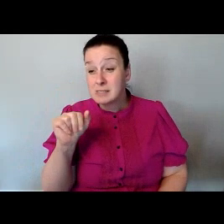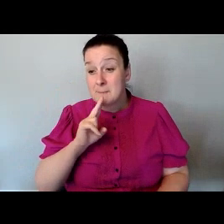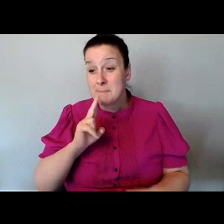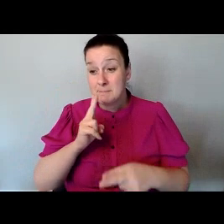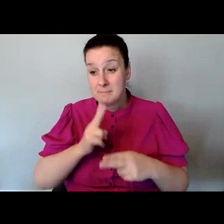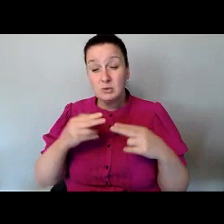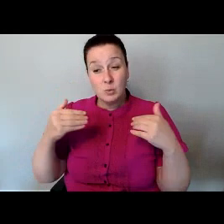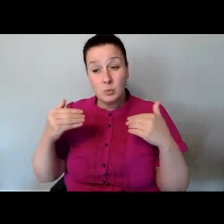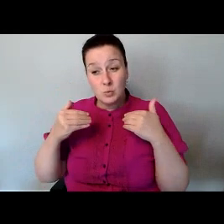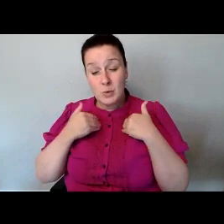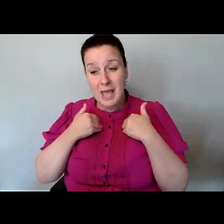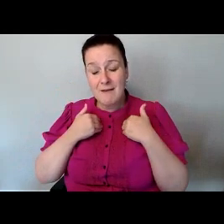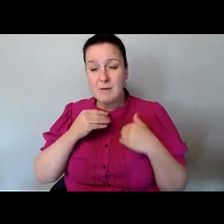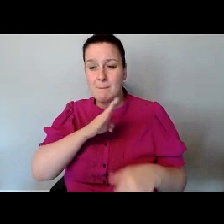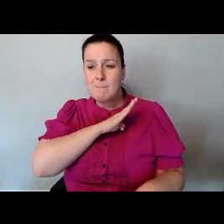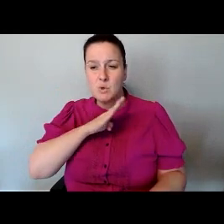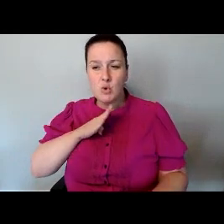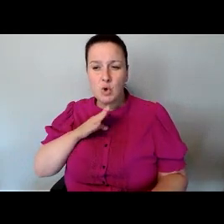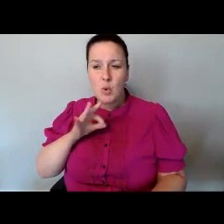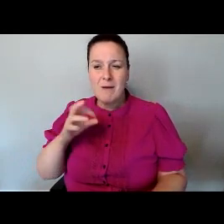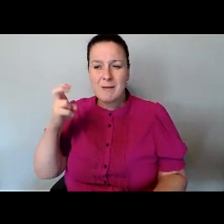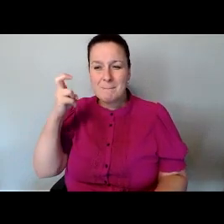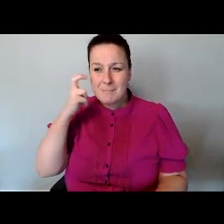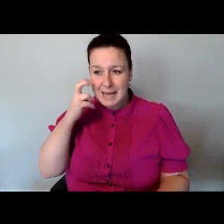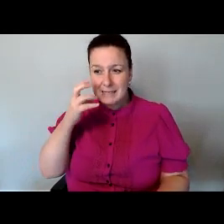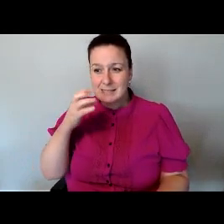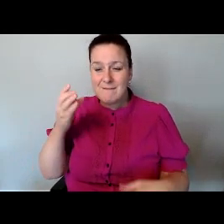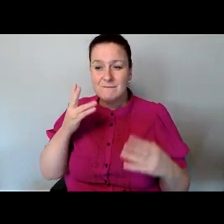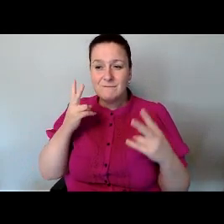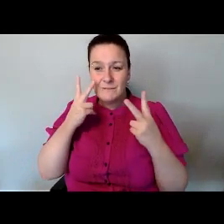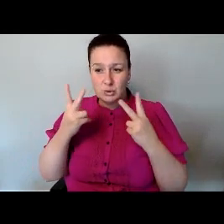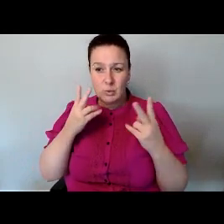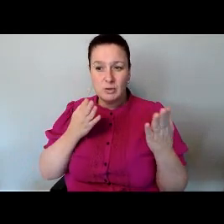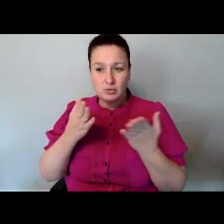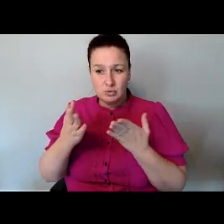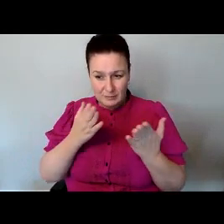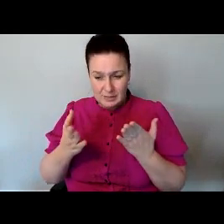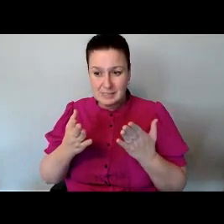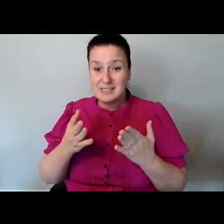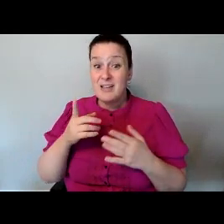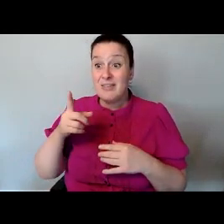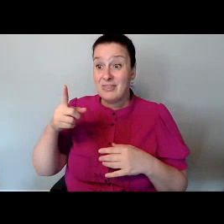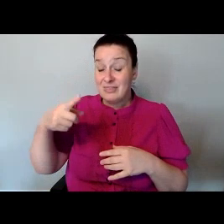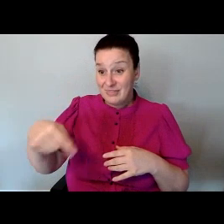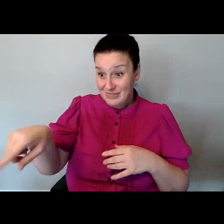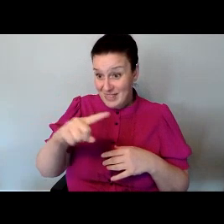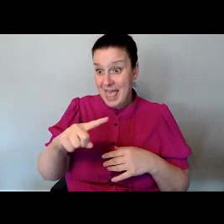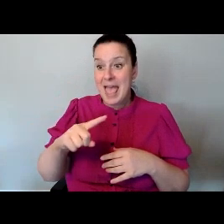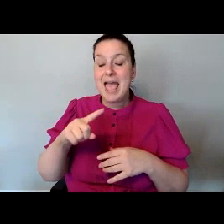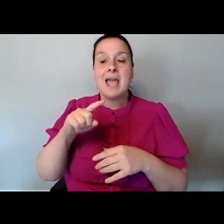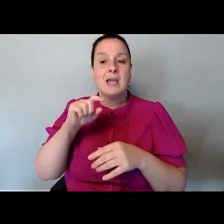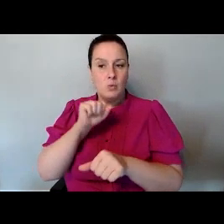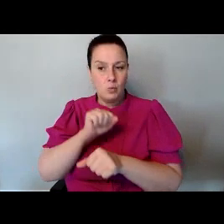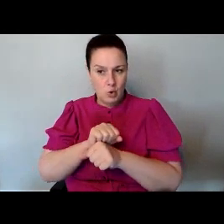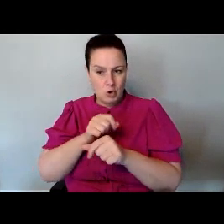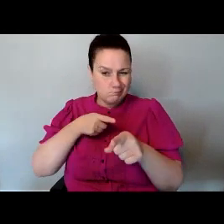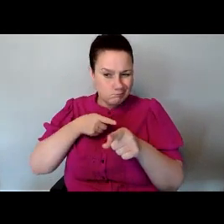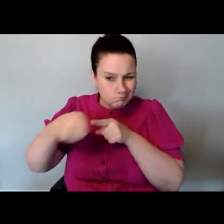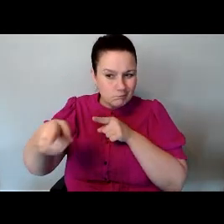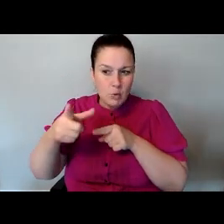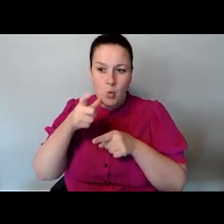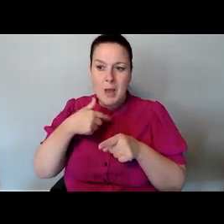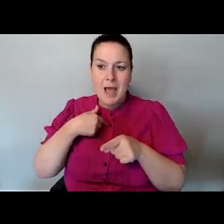our Bureau of Blindness and Visual Services. And so they work exclusively with the folks that have visual